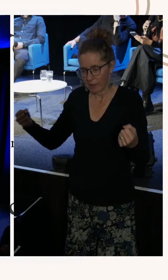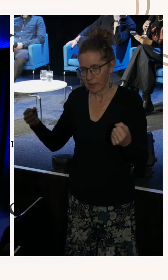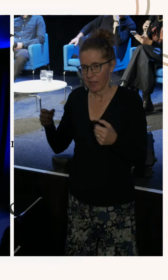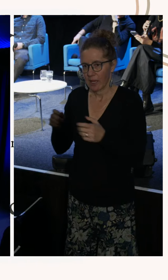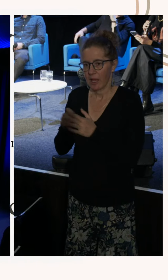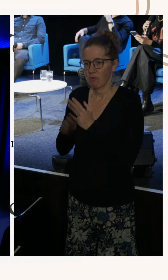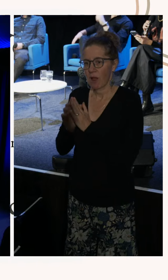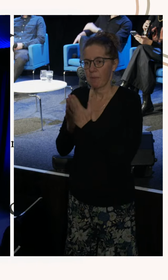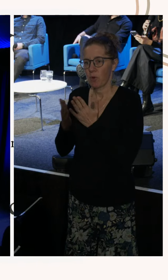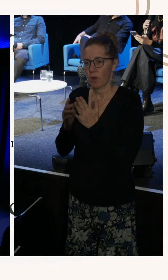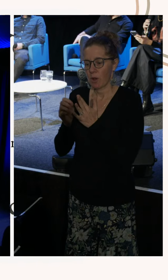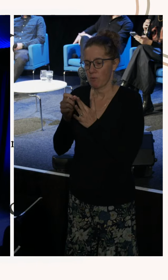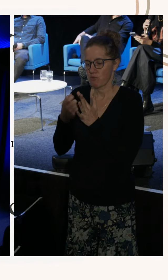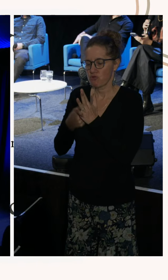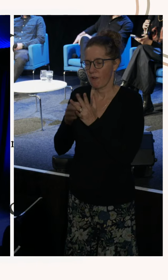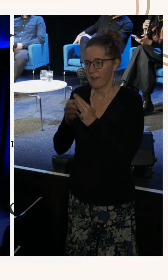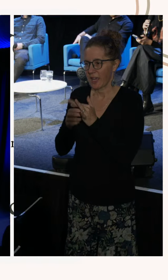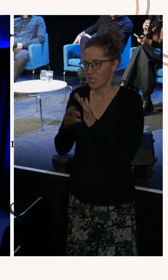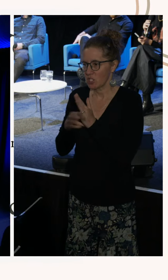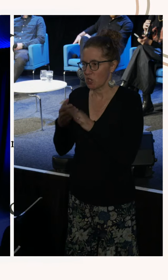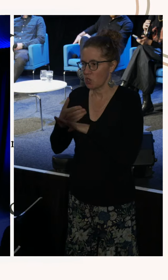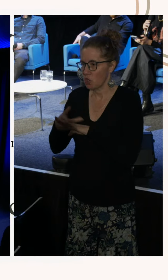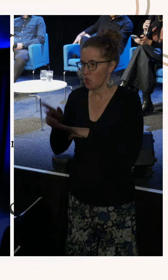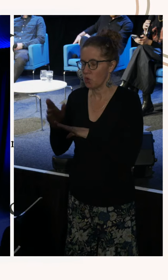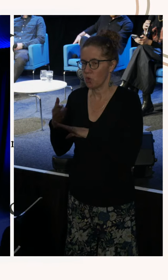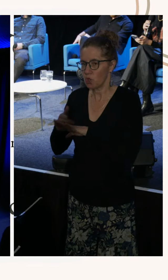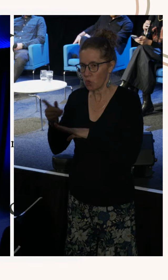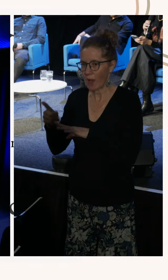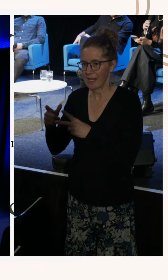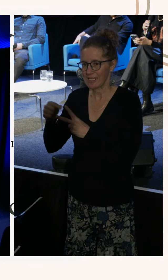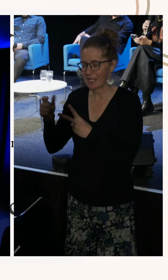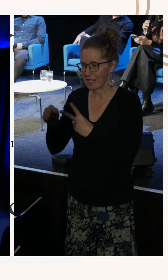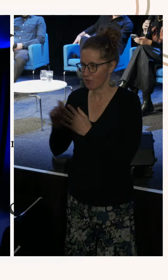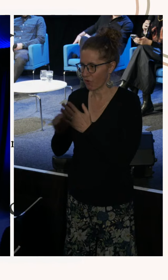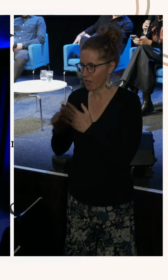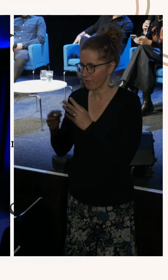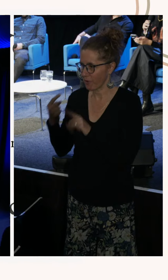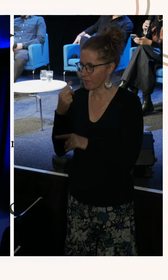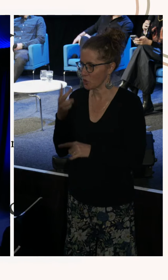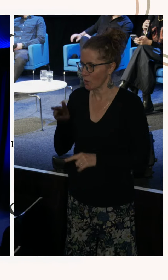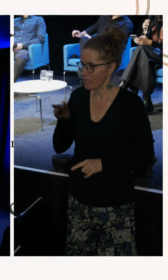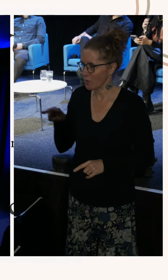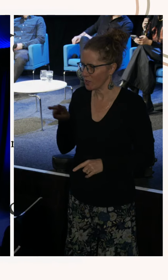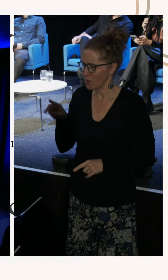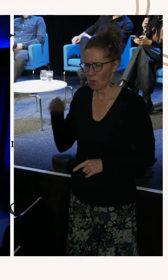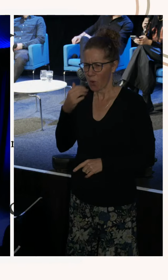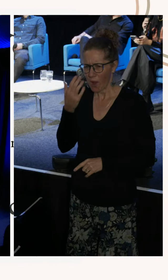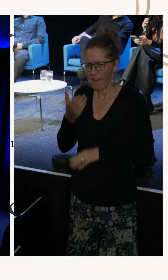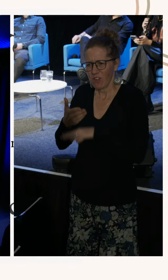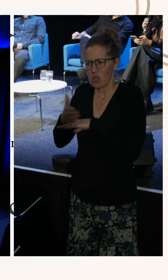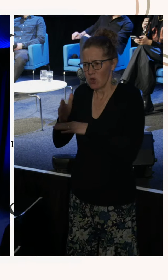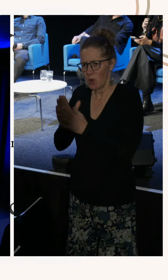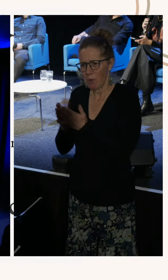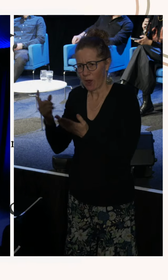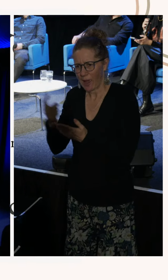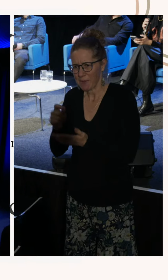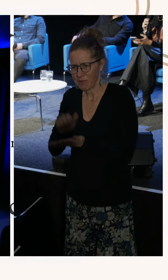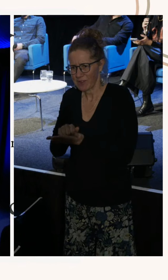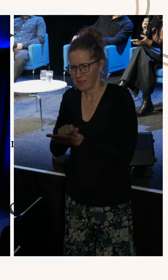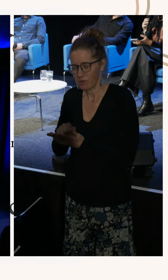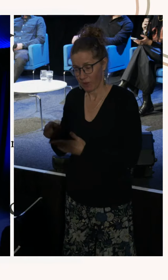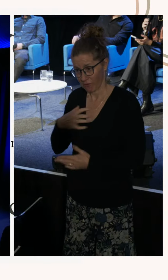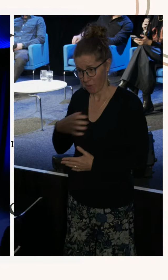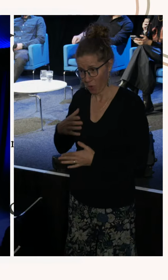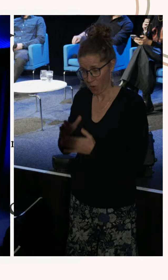and Selected Writing, which is New South in 2022. You've always got a newer book coming out, though. Have you got another one since then,